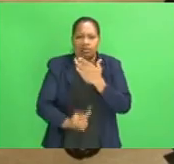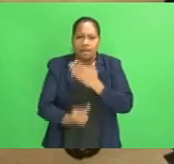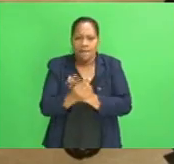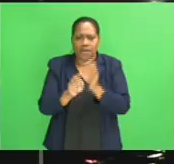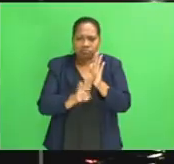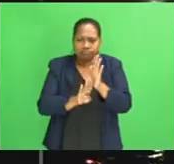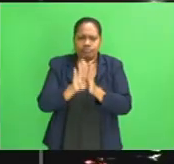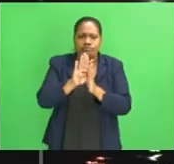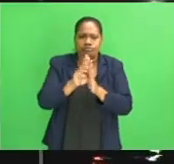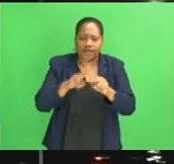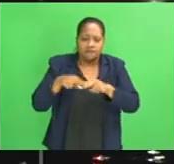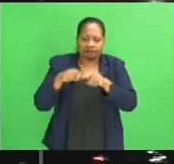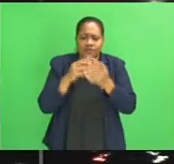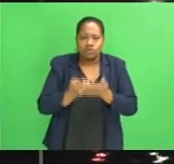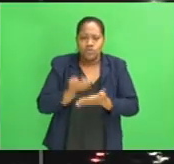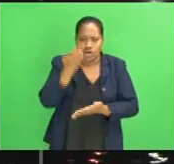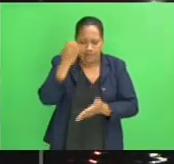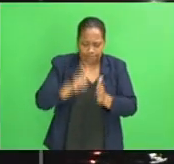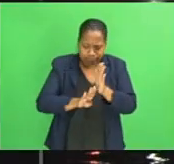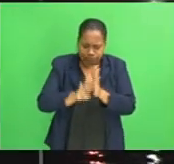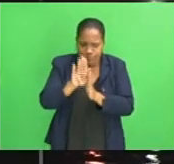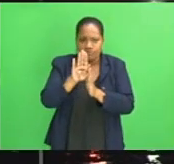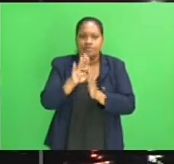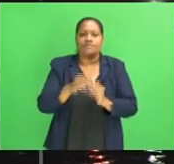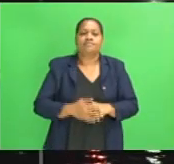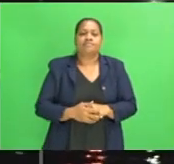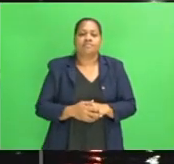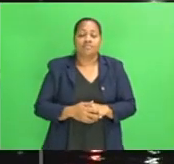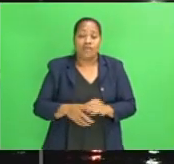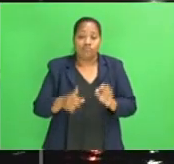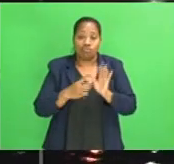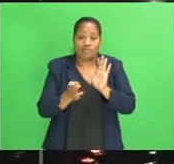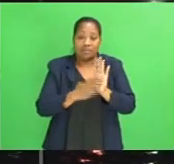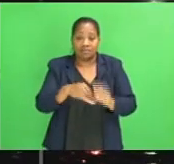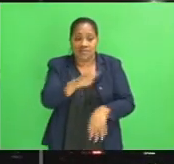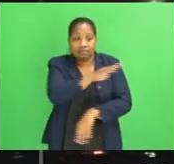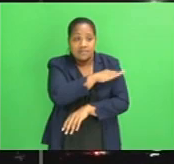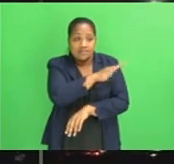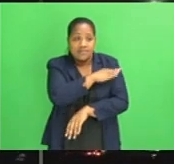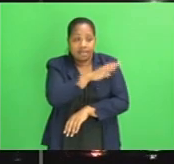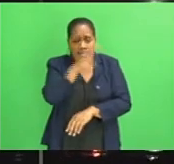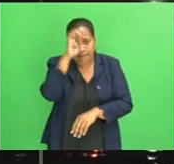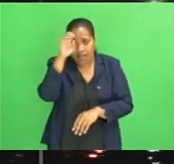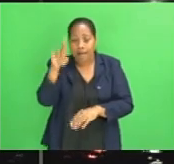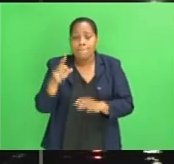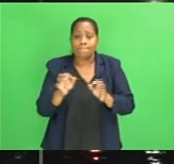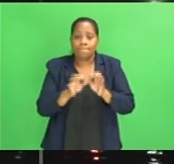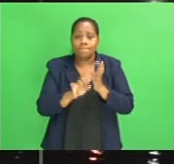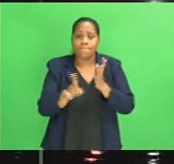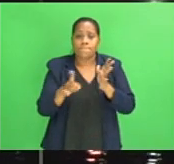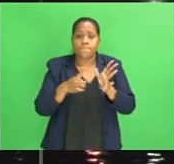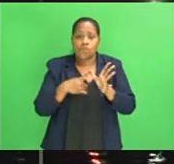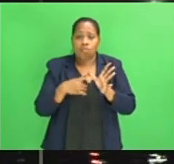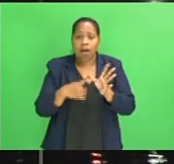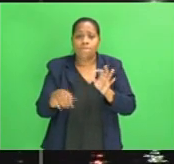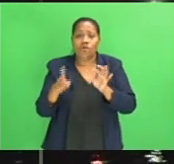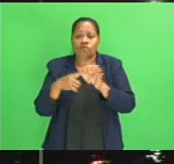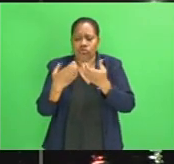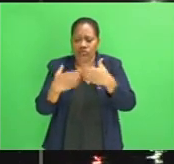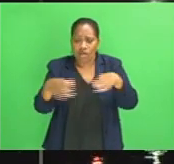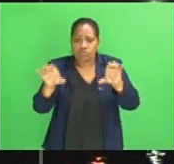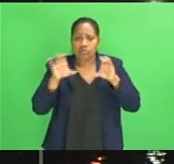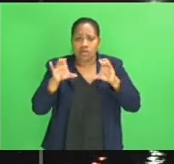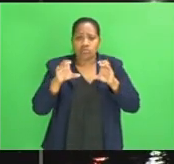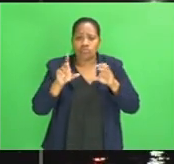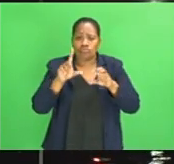term. Prime Minister Vorengen Bainimarama is expecting the Mbua Provincial Council to step up service delivery. This